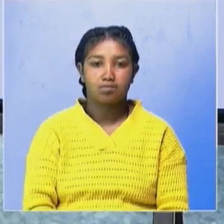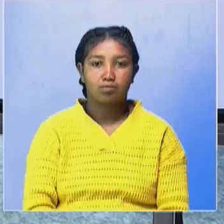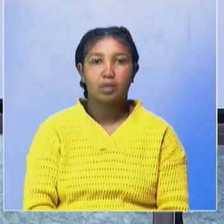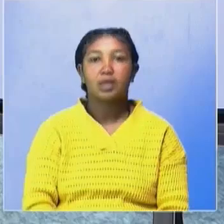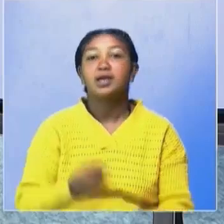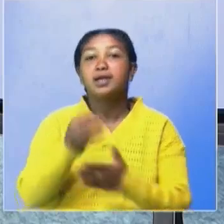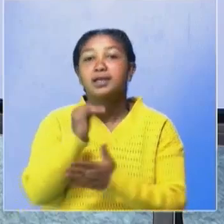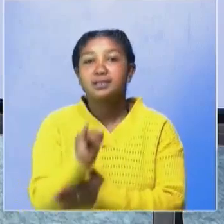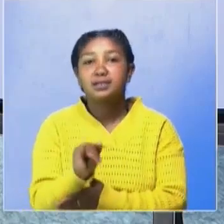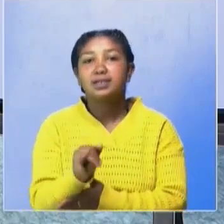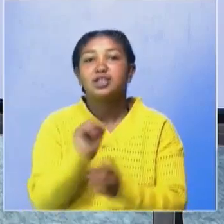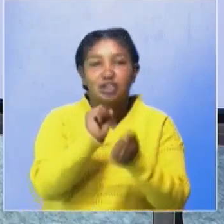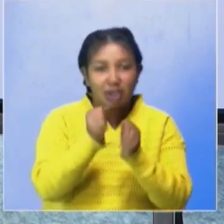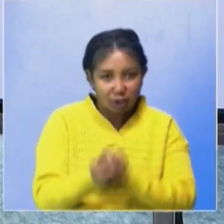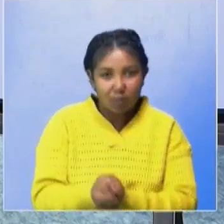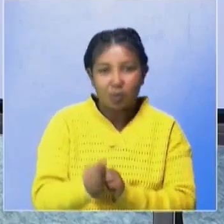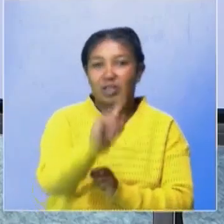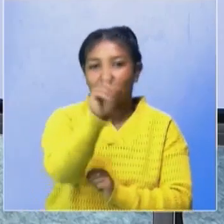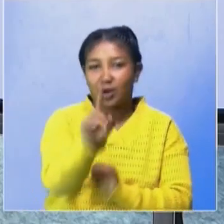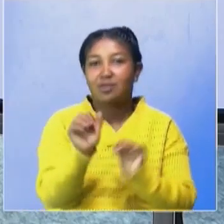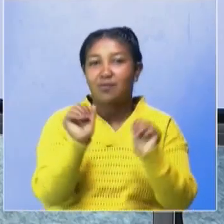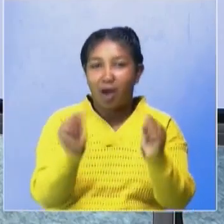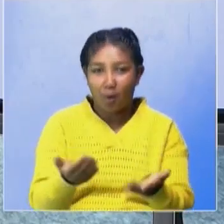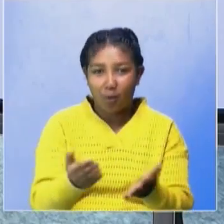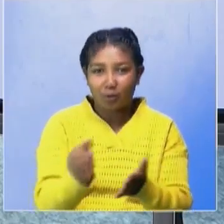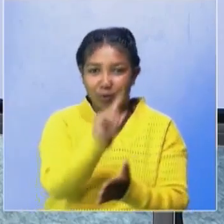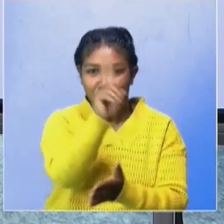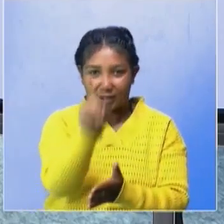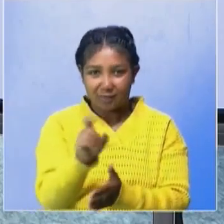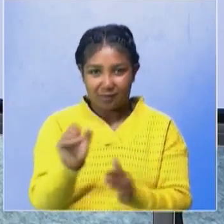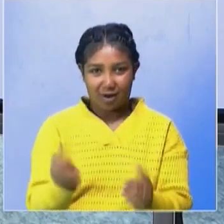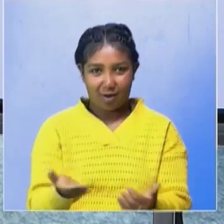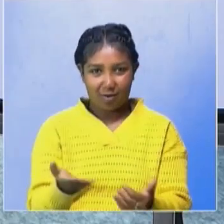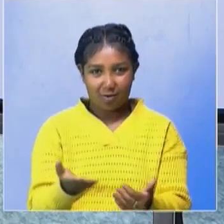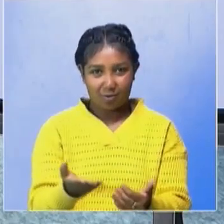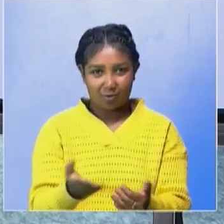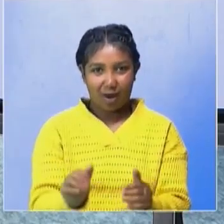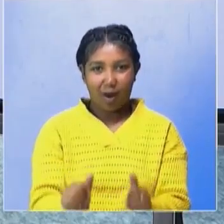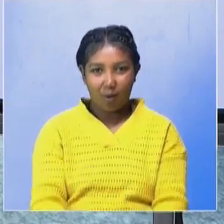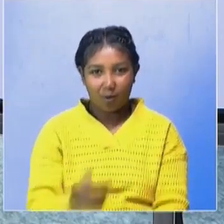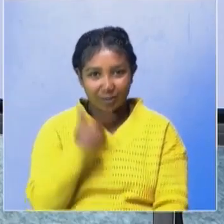Here is, let us change with interrogative. Okay, what can I say?